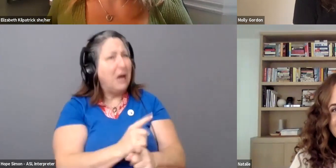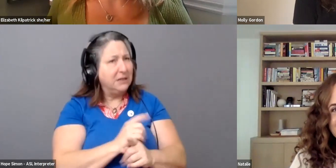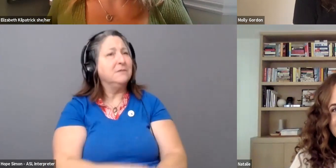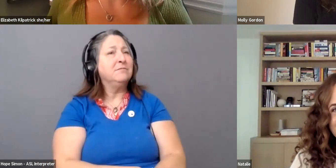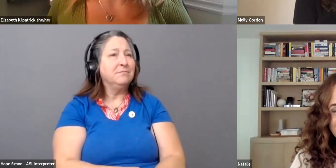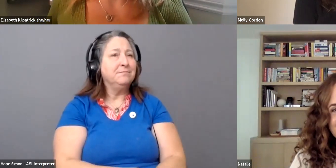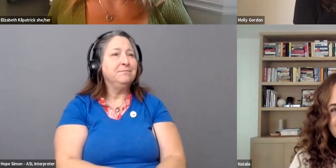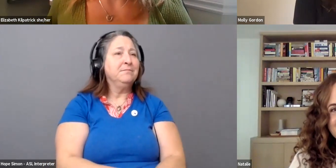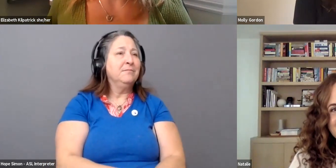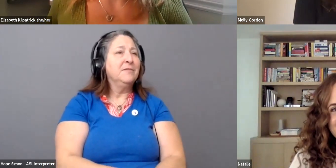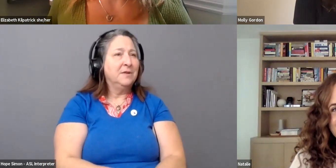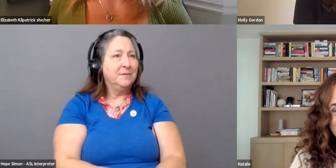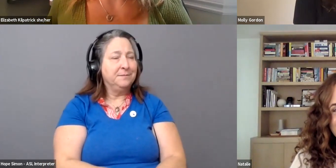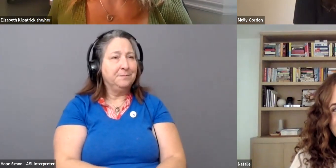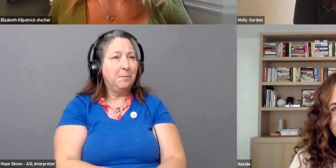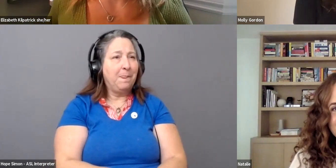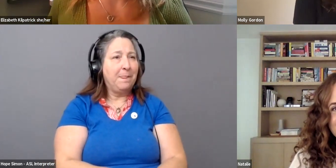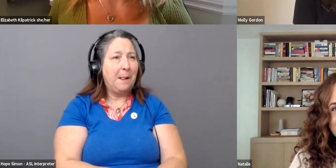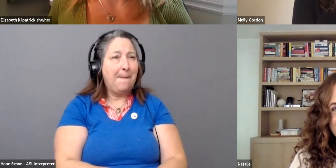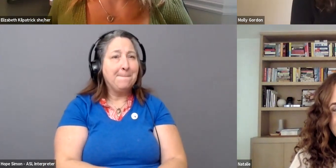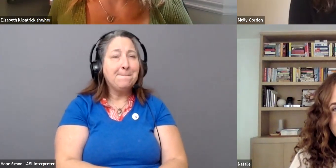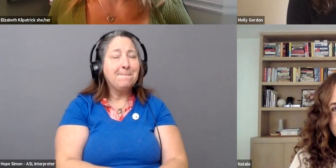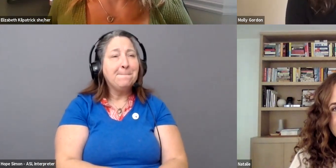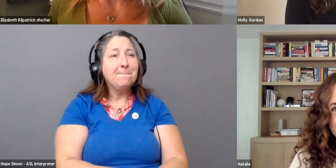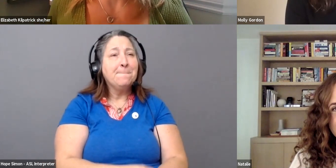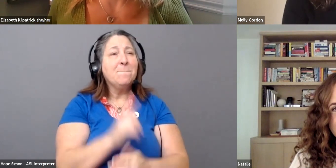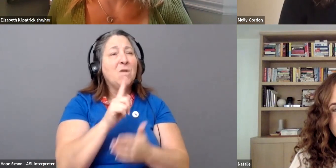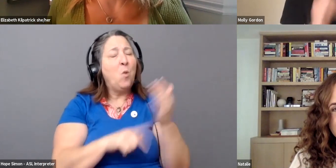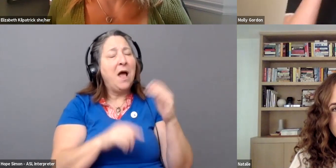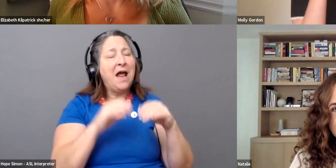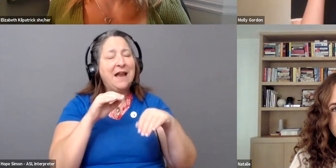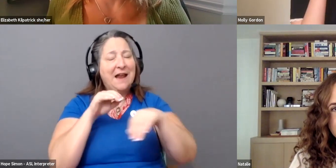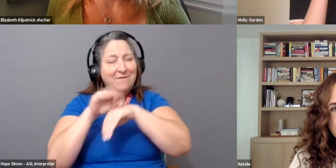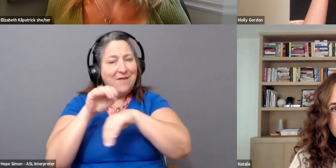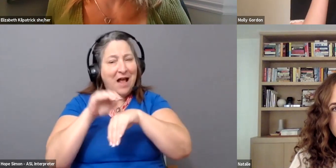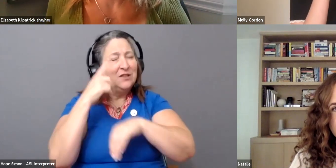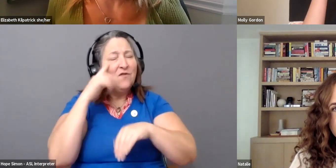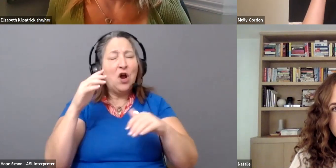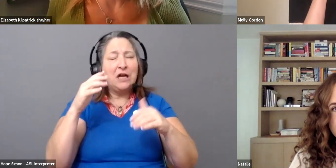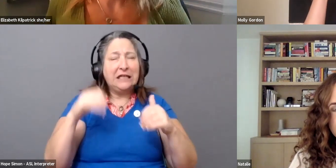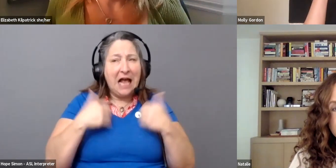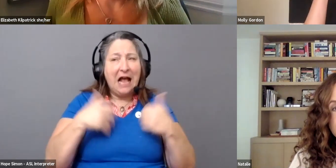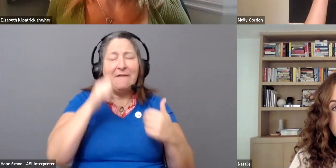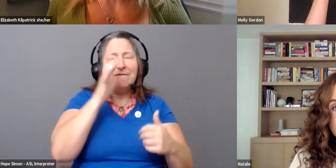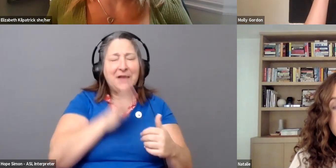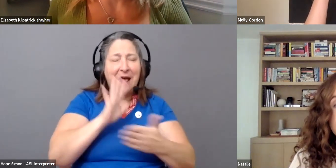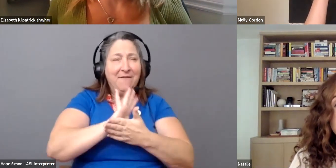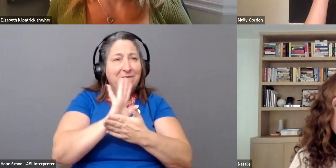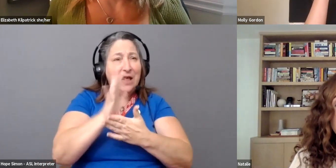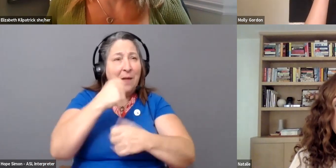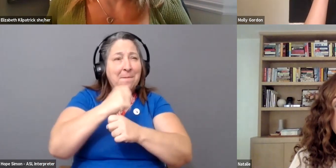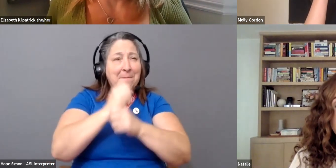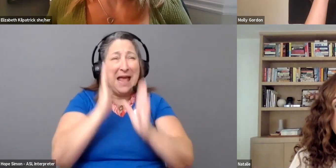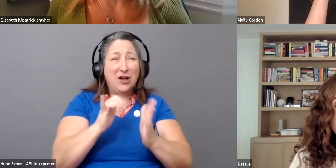And okay, how about, what advice do you have for young female filmmakers who might be nervous about networking? What do you think is the best